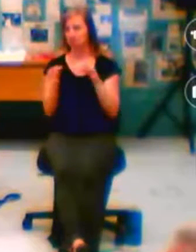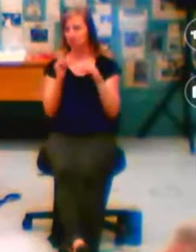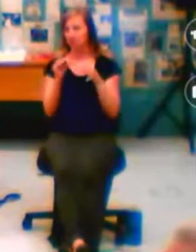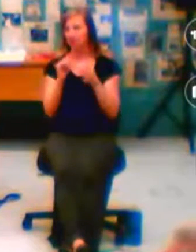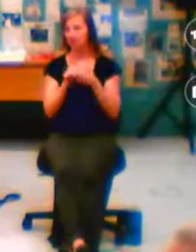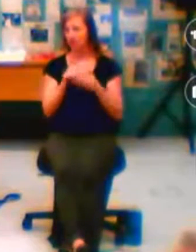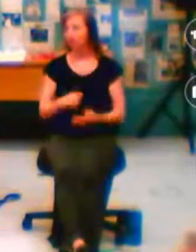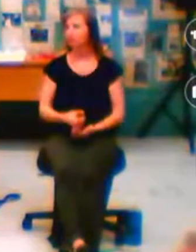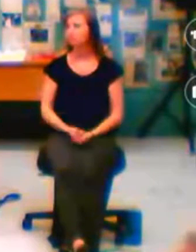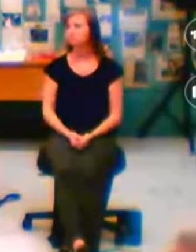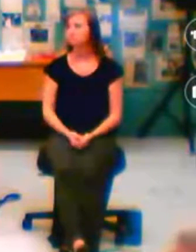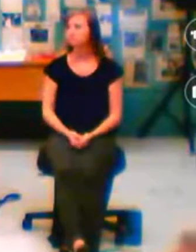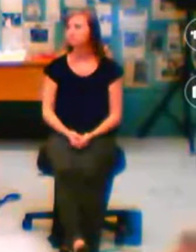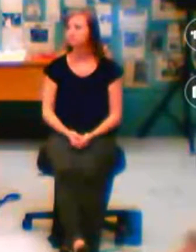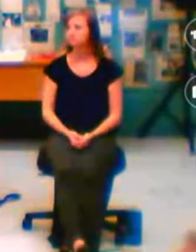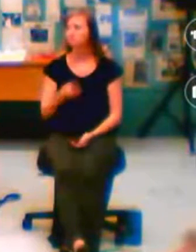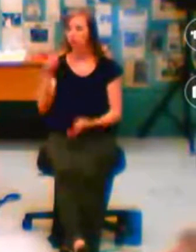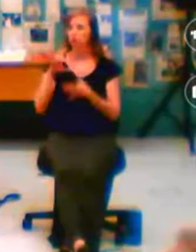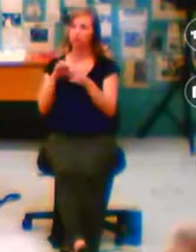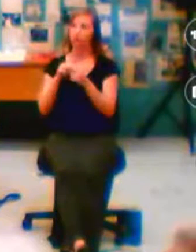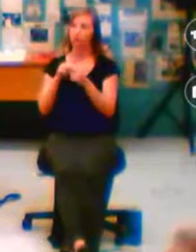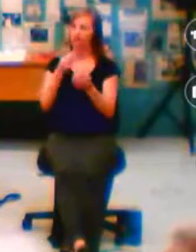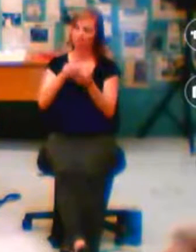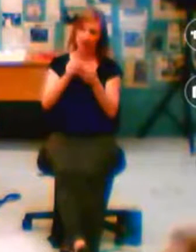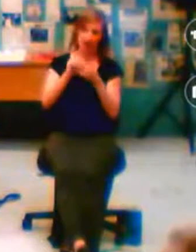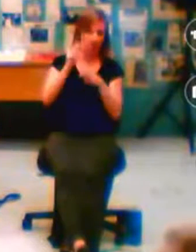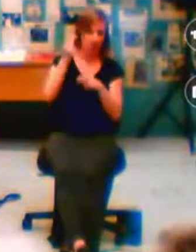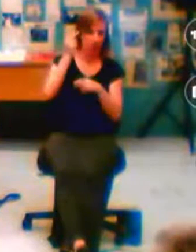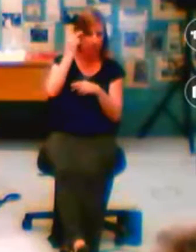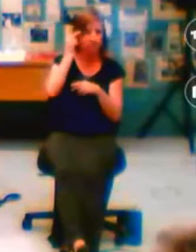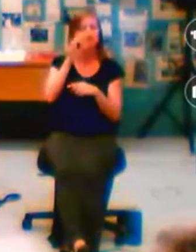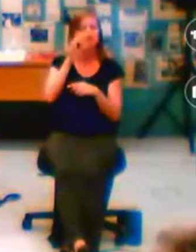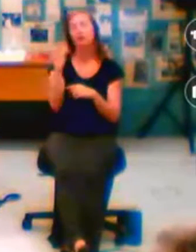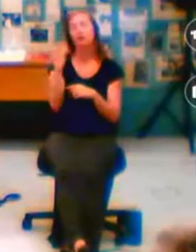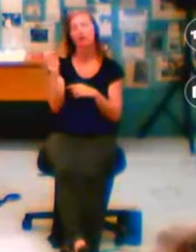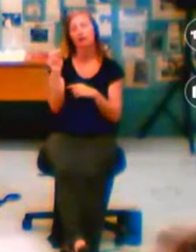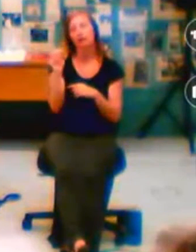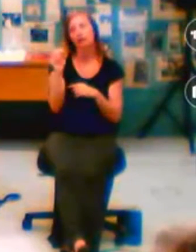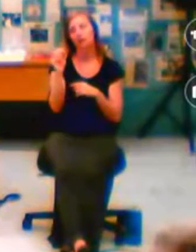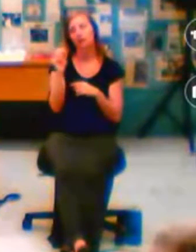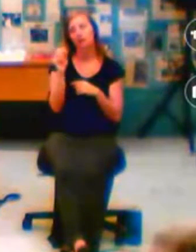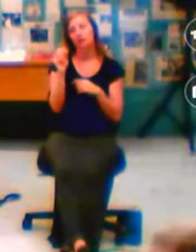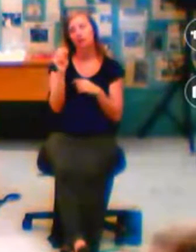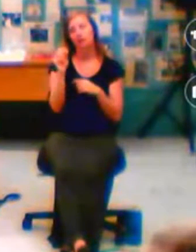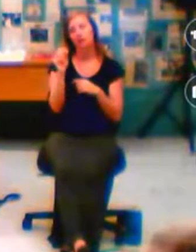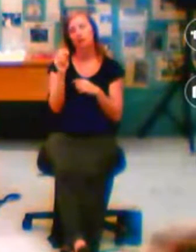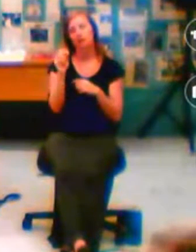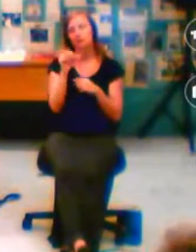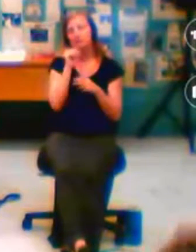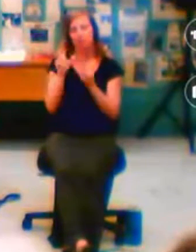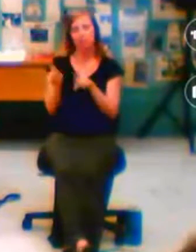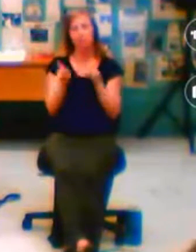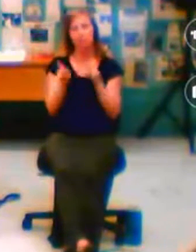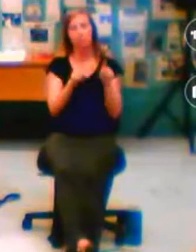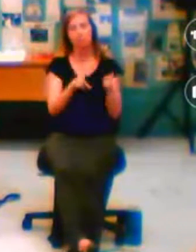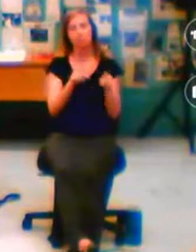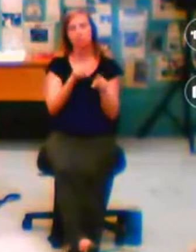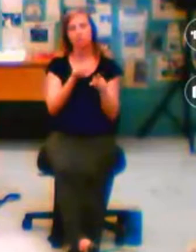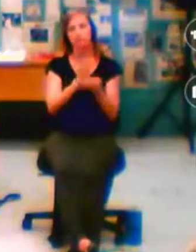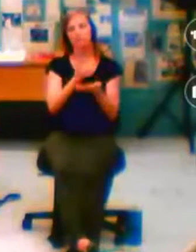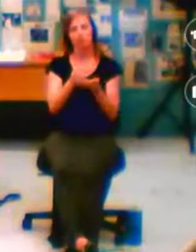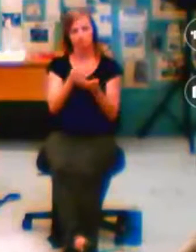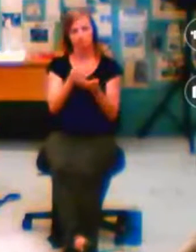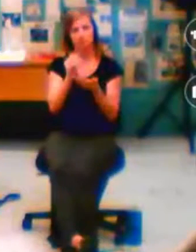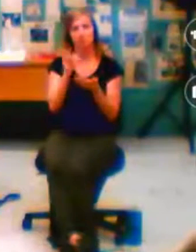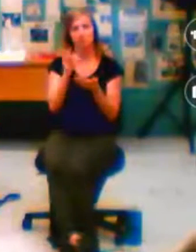representing the people who have the money to get the healthcare that they need. So to restate the question, the question is around the